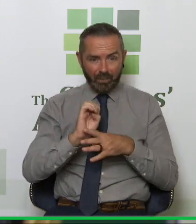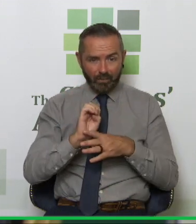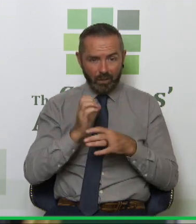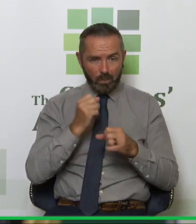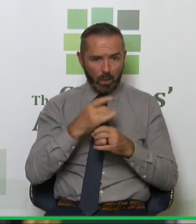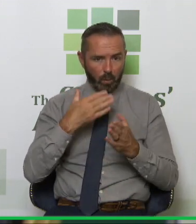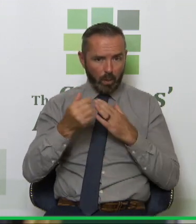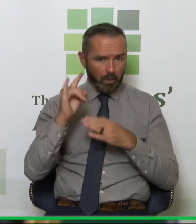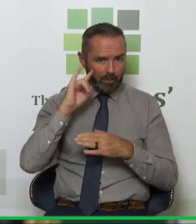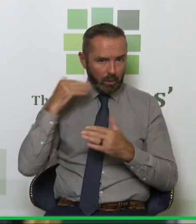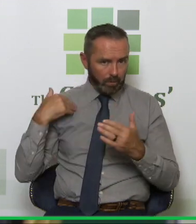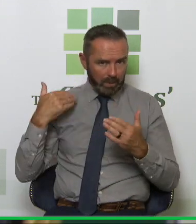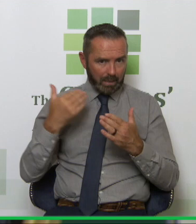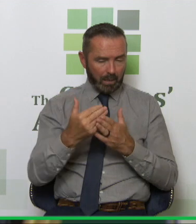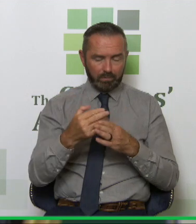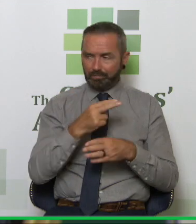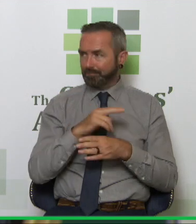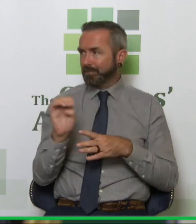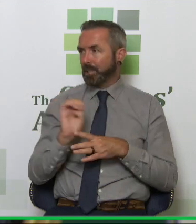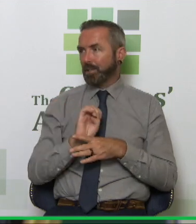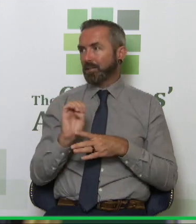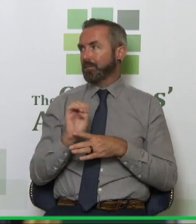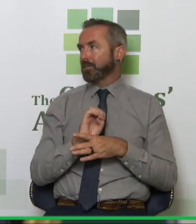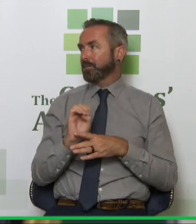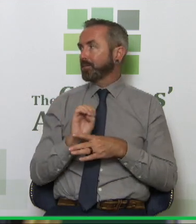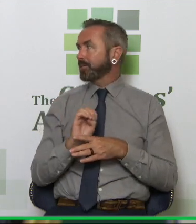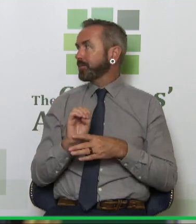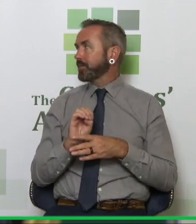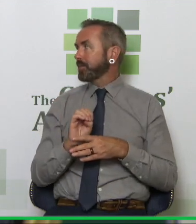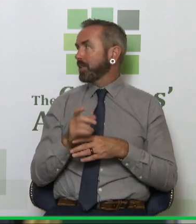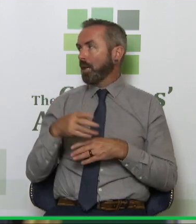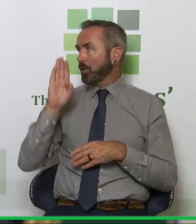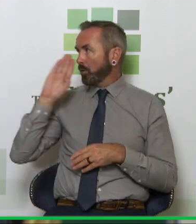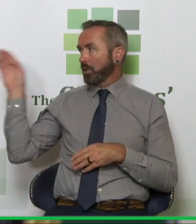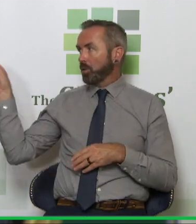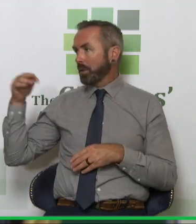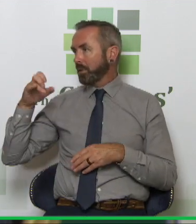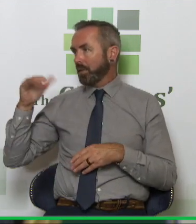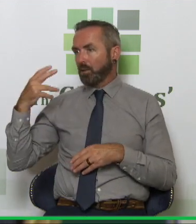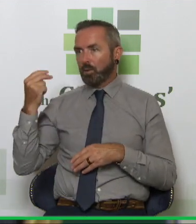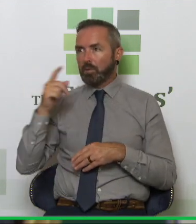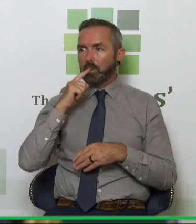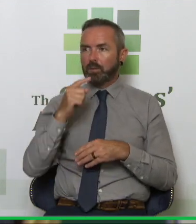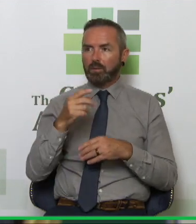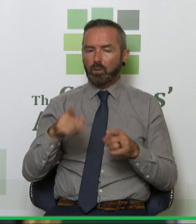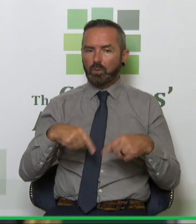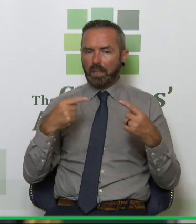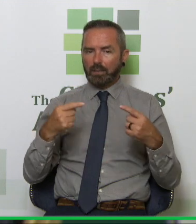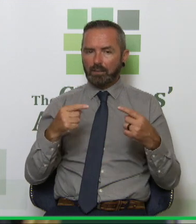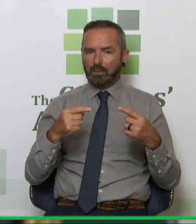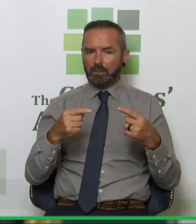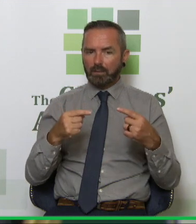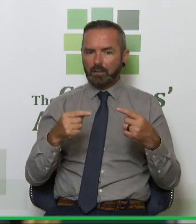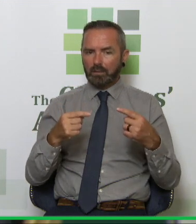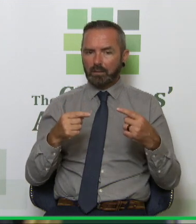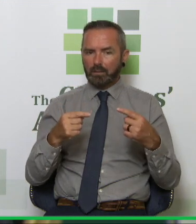and this is not, Nicola, your issue, not directed at yourself, but I think it's a challenge that statutory bodies and non-statutory bodies come